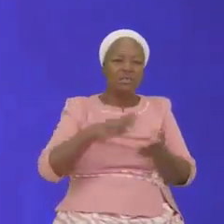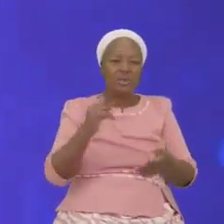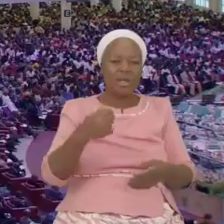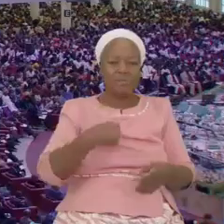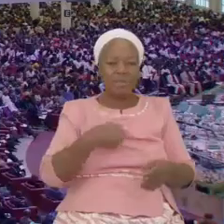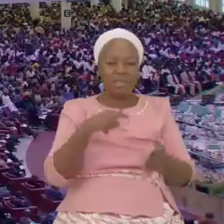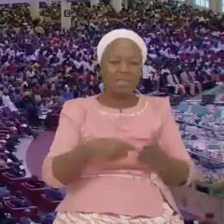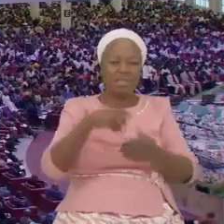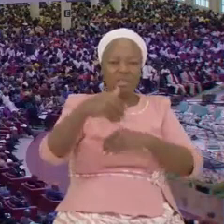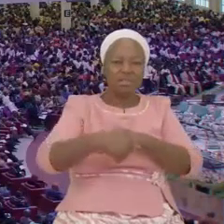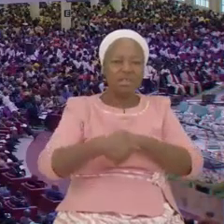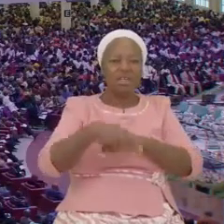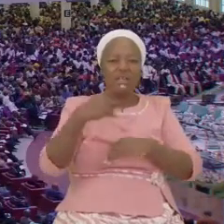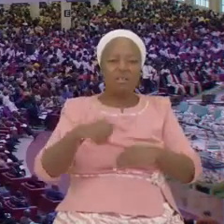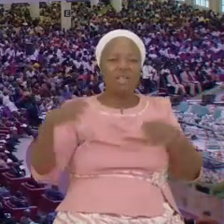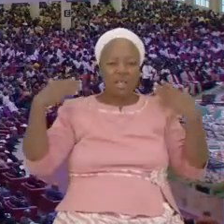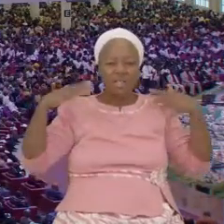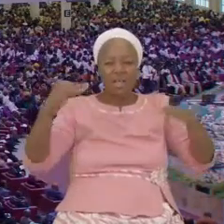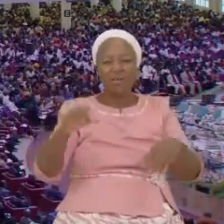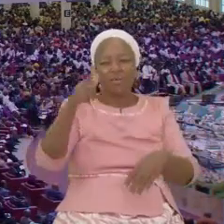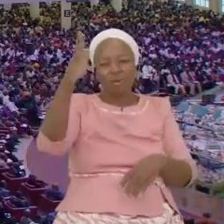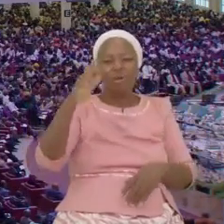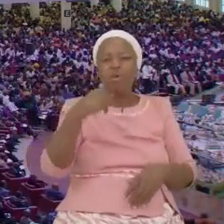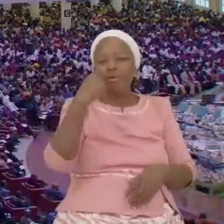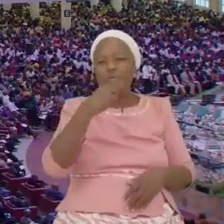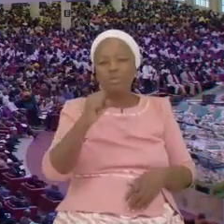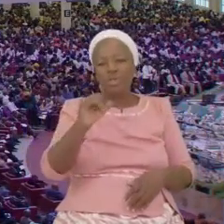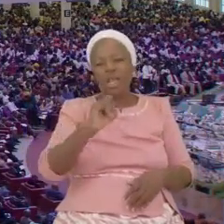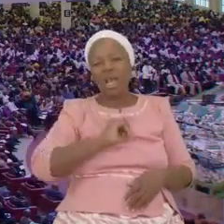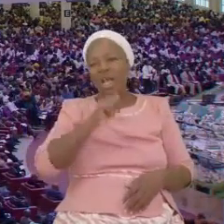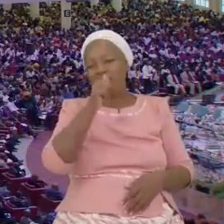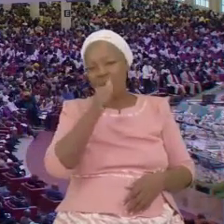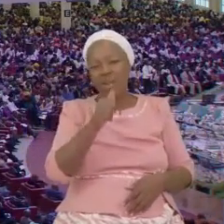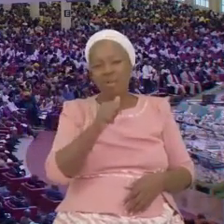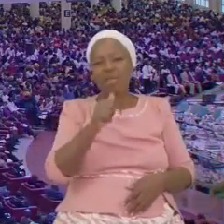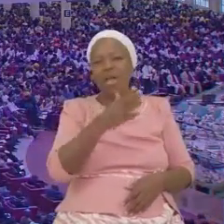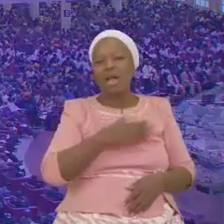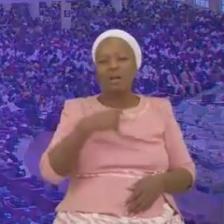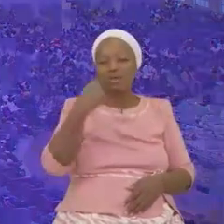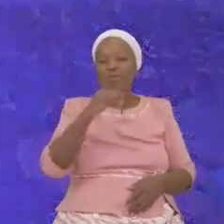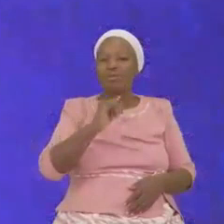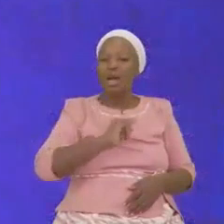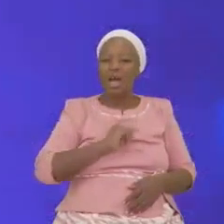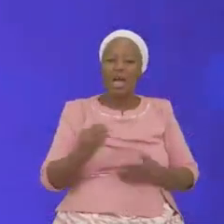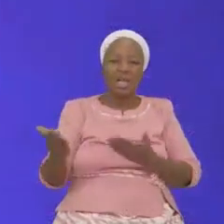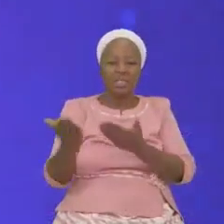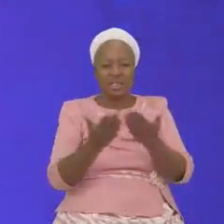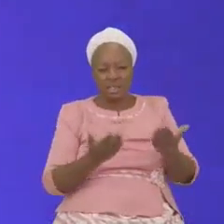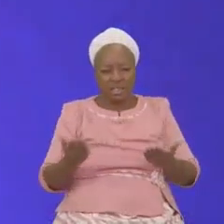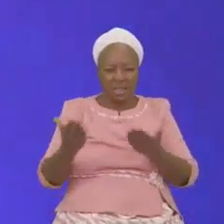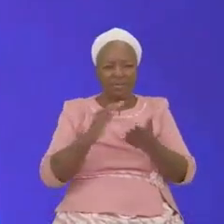this night the angel of God, whose I am and whom I serve.